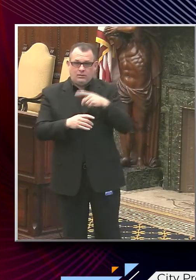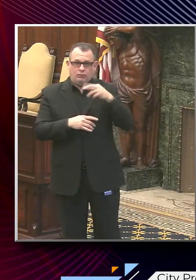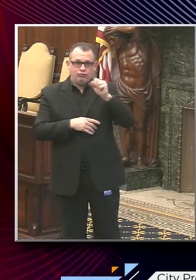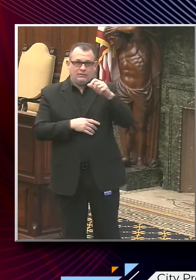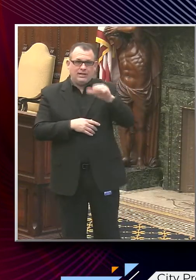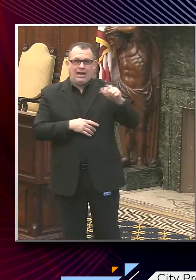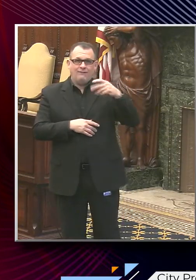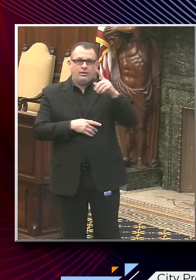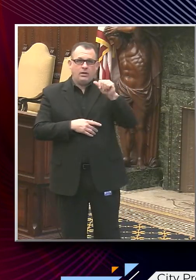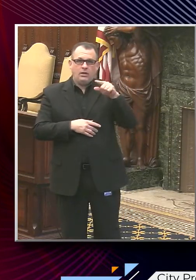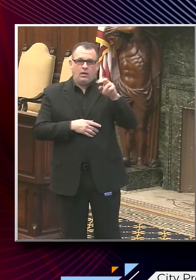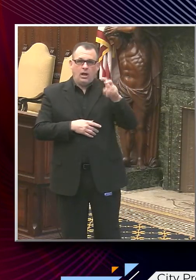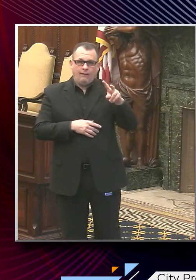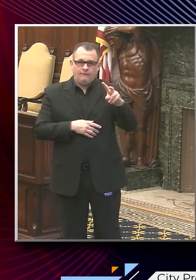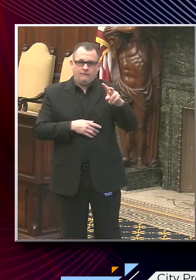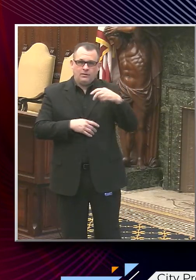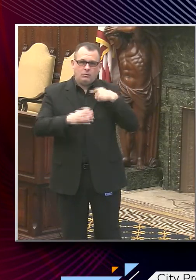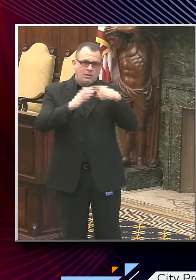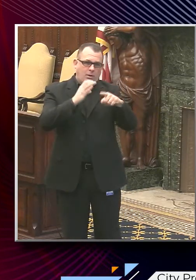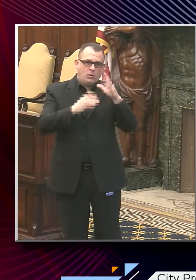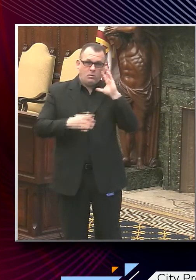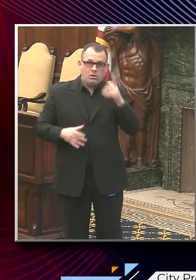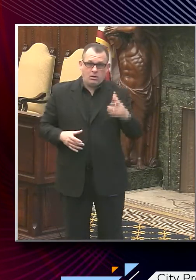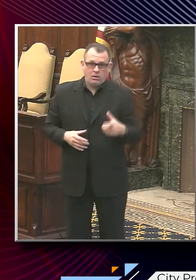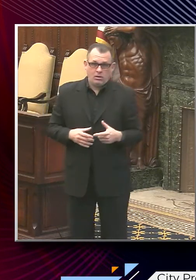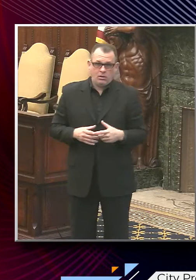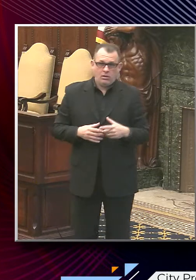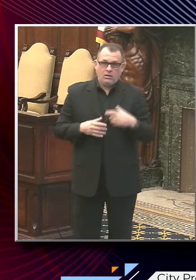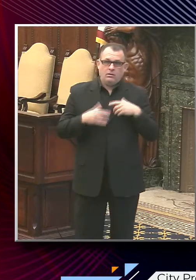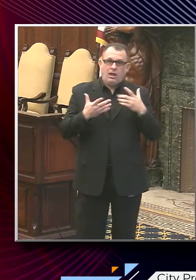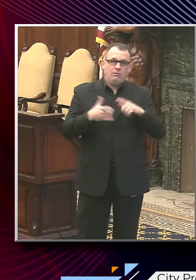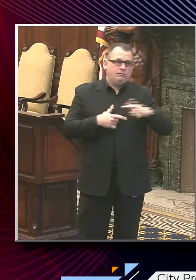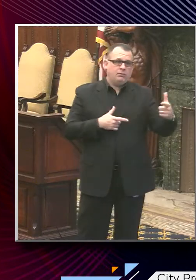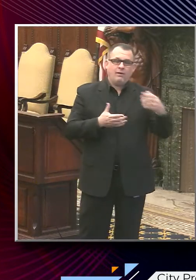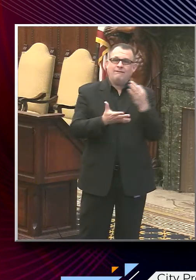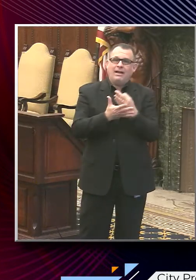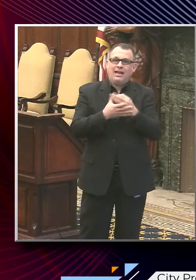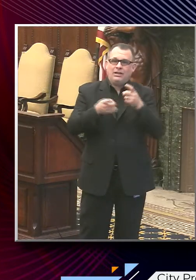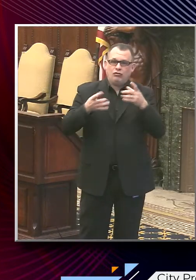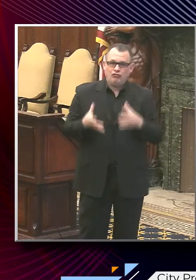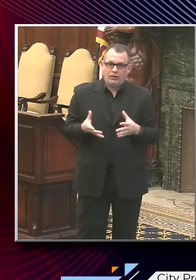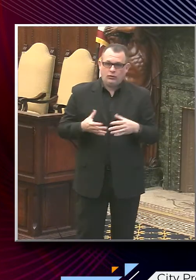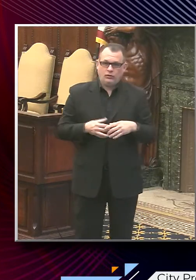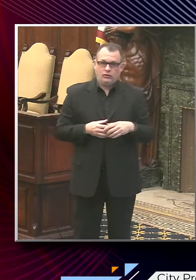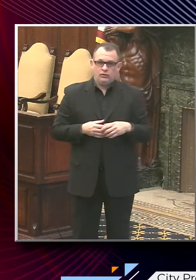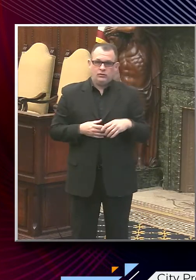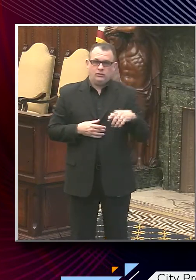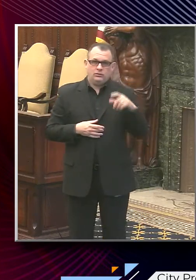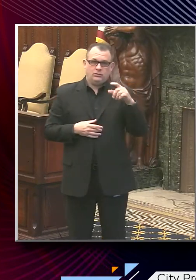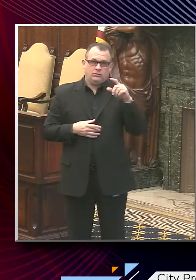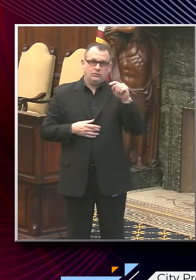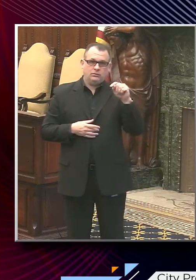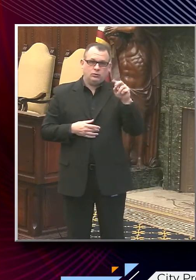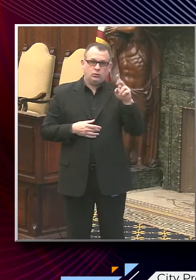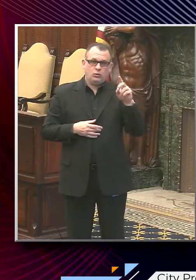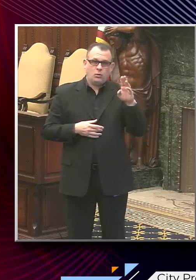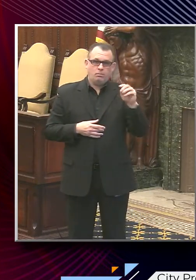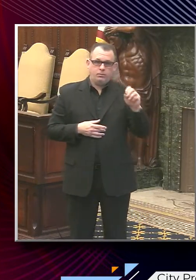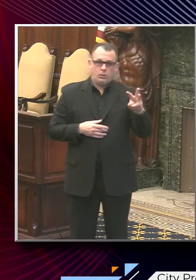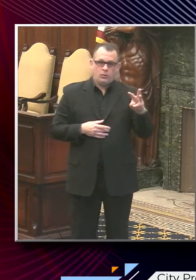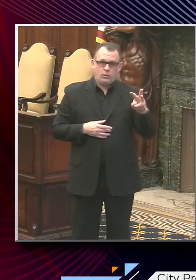press@phila.gov. Now let's turn things over to Finance Director Rob Dubo for an assessment of the impact on the city government's